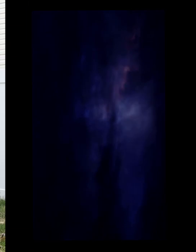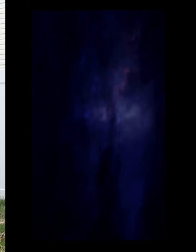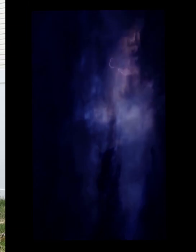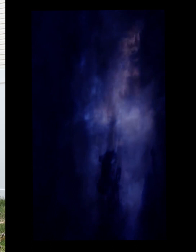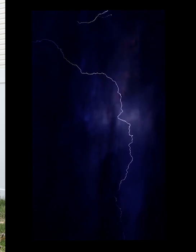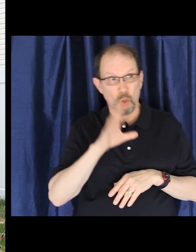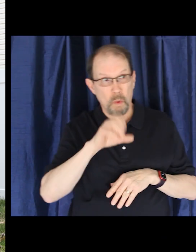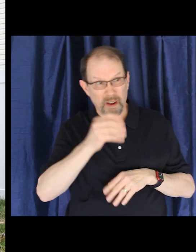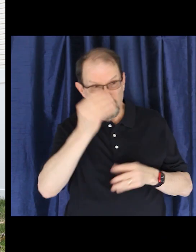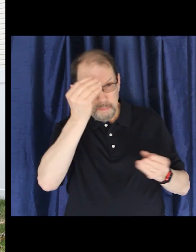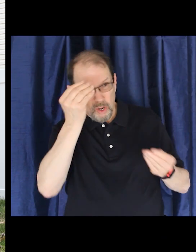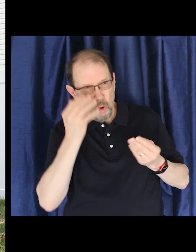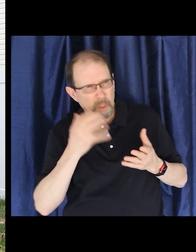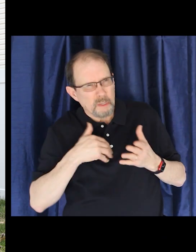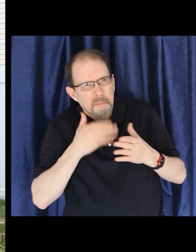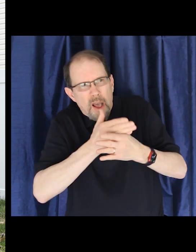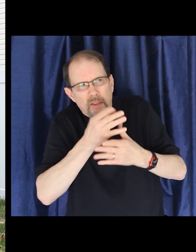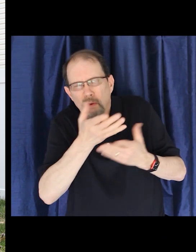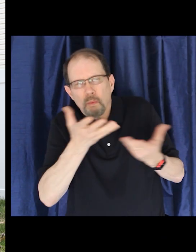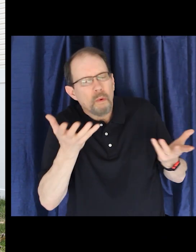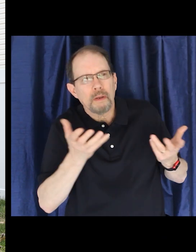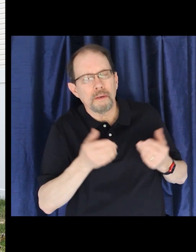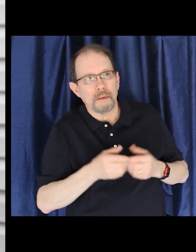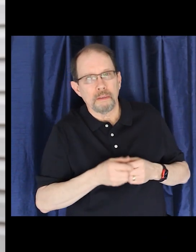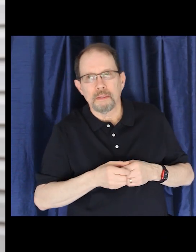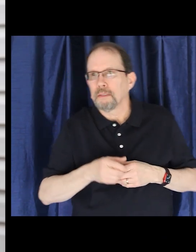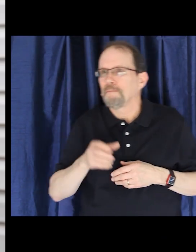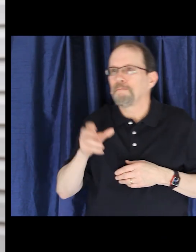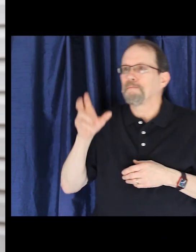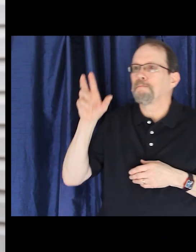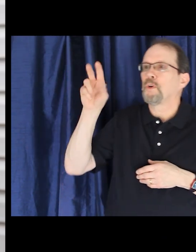Do you want to tell me what's bothering you? Nope